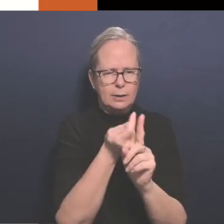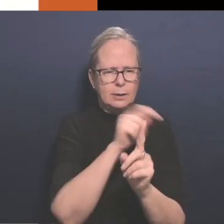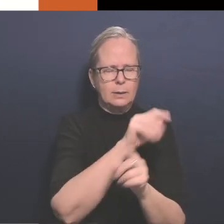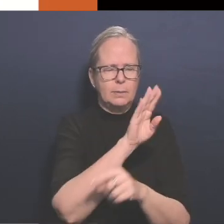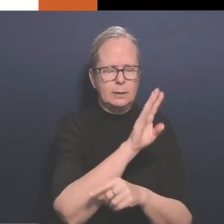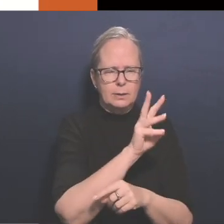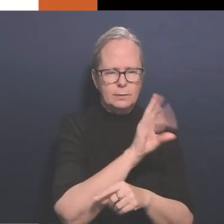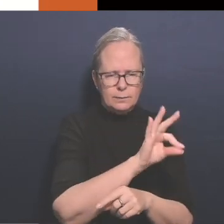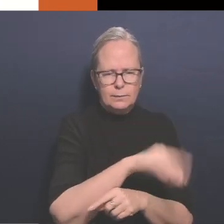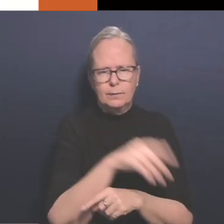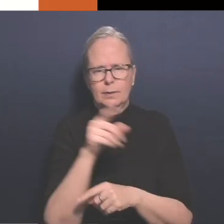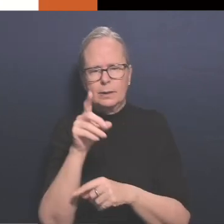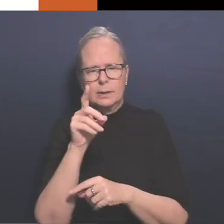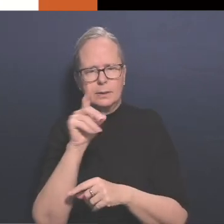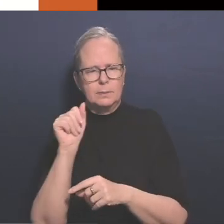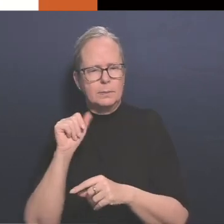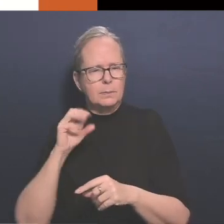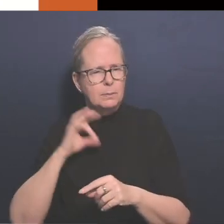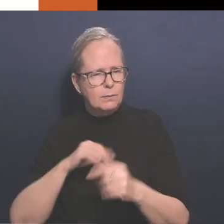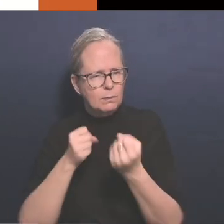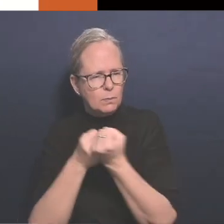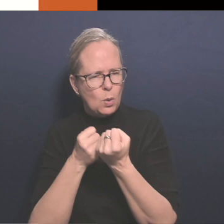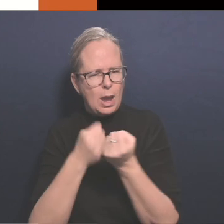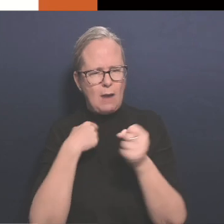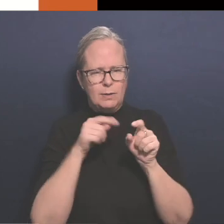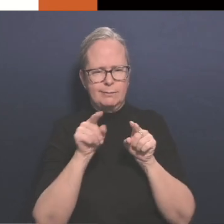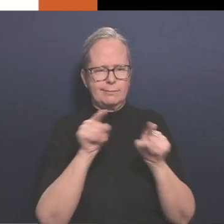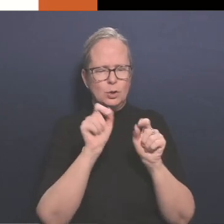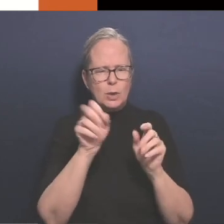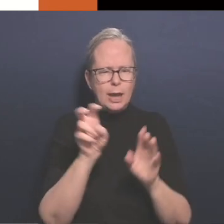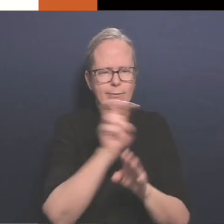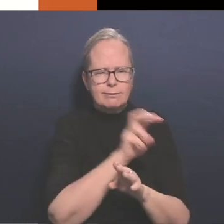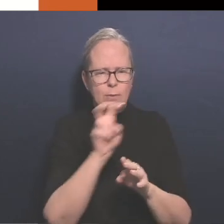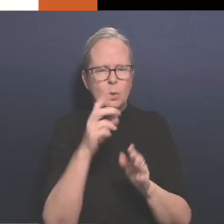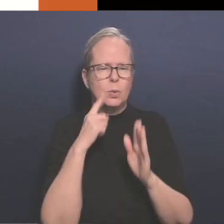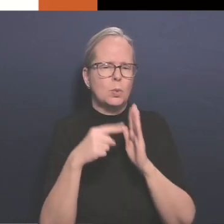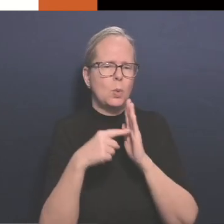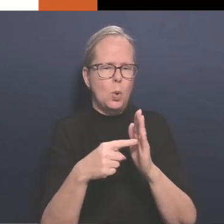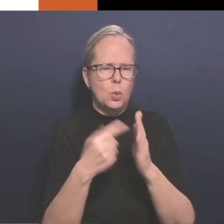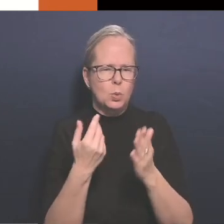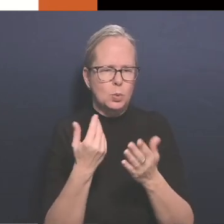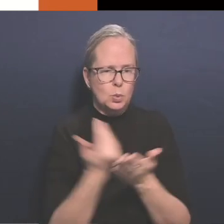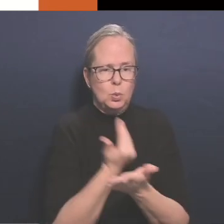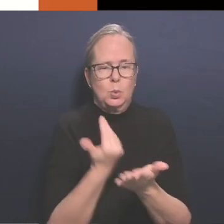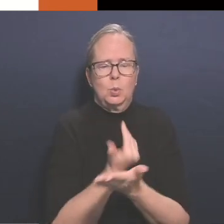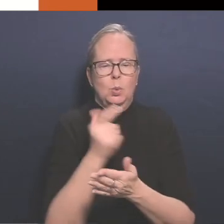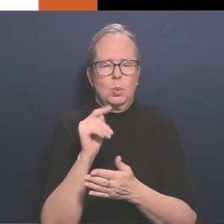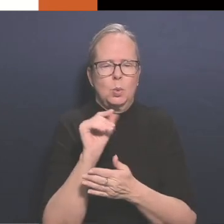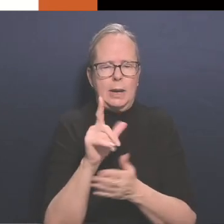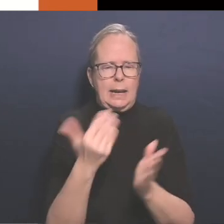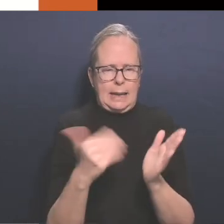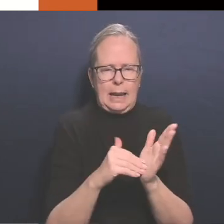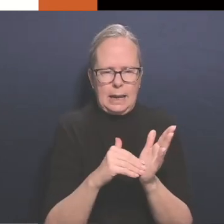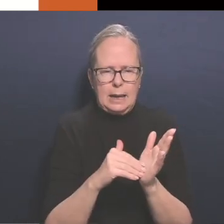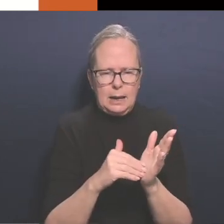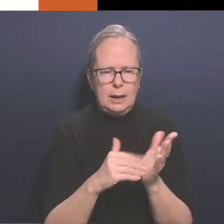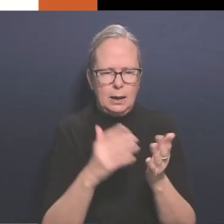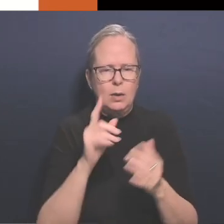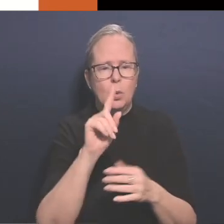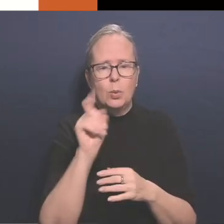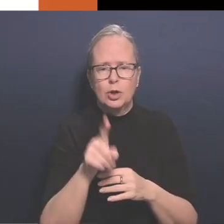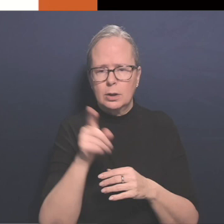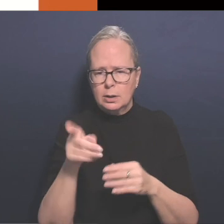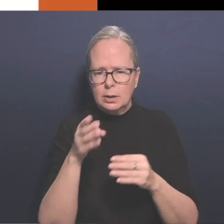upon completion, you will receive a certificate of completion. You'll also get a practitioner guide to support your use of the